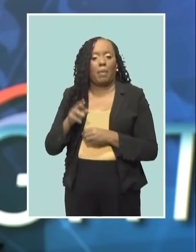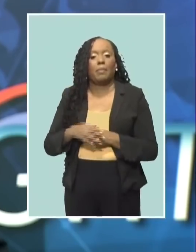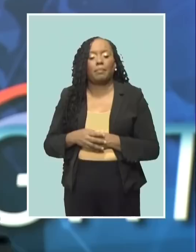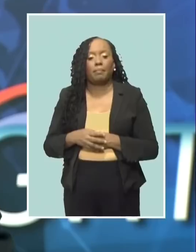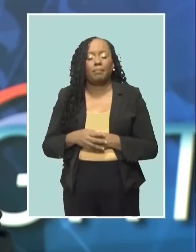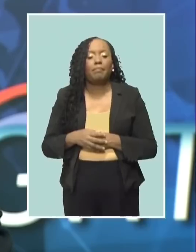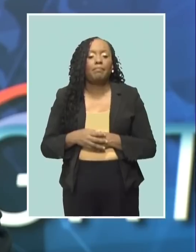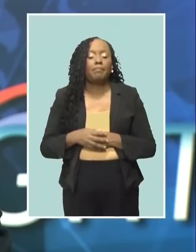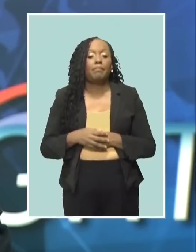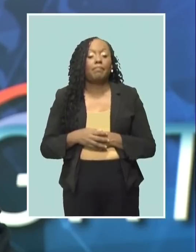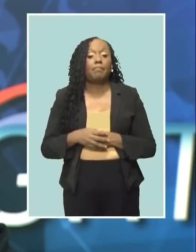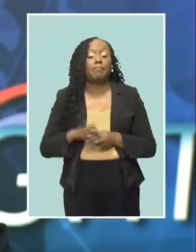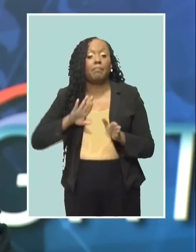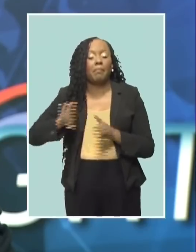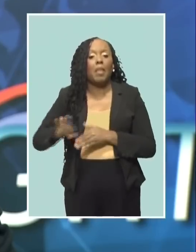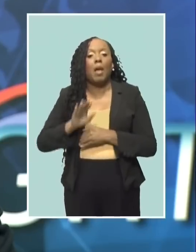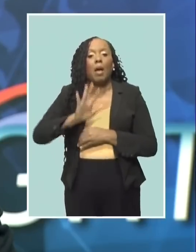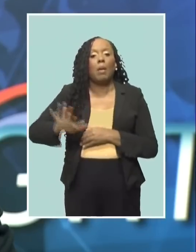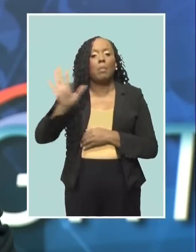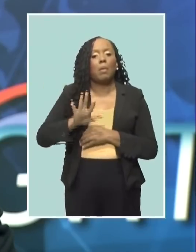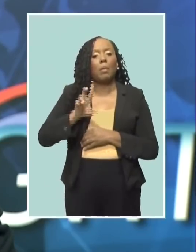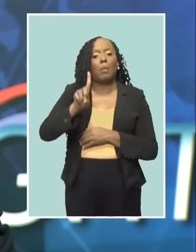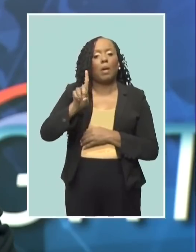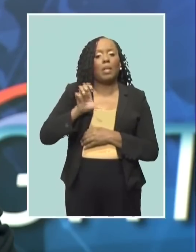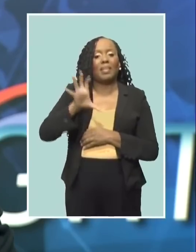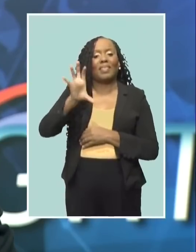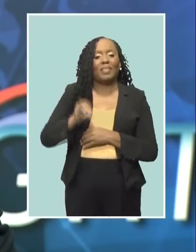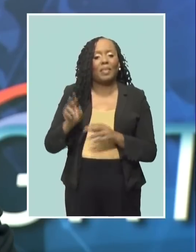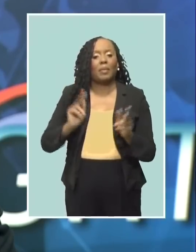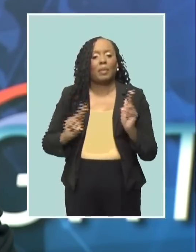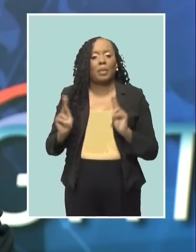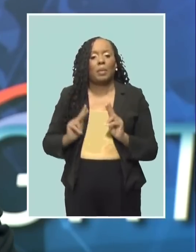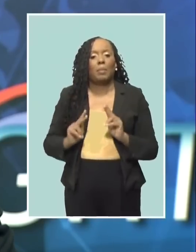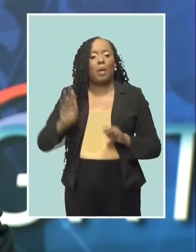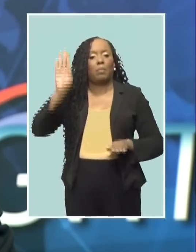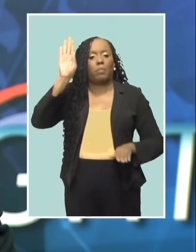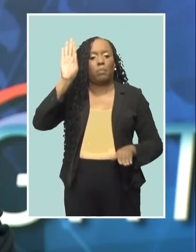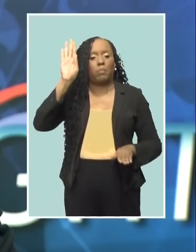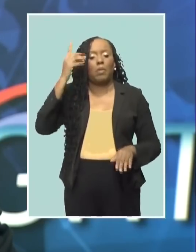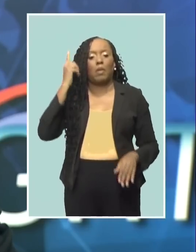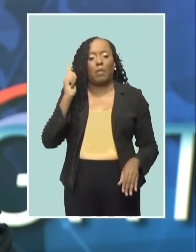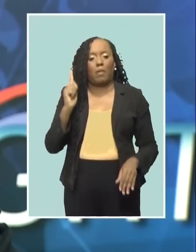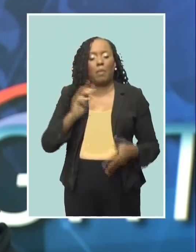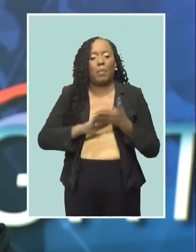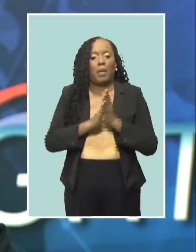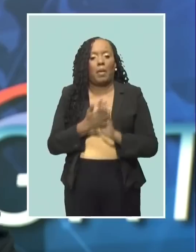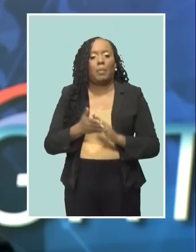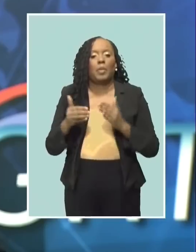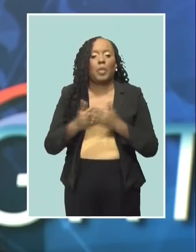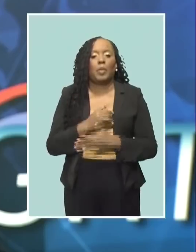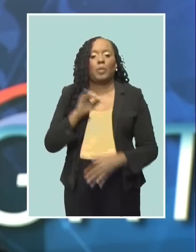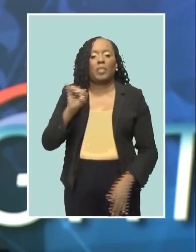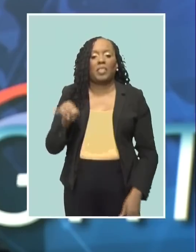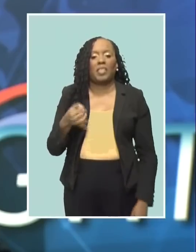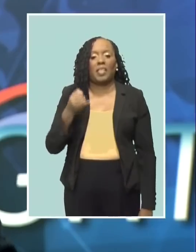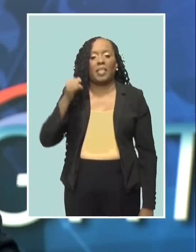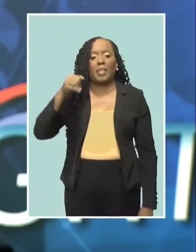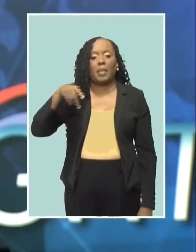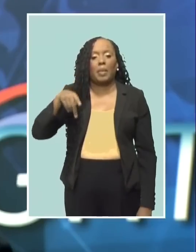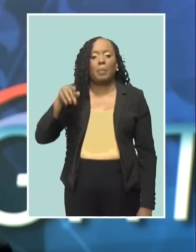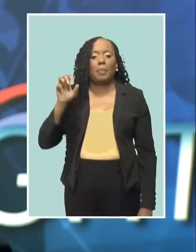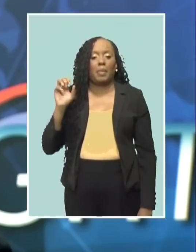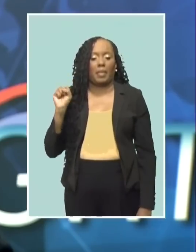Approximately 150 justices of the peace were sworn in at State House this morning. It's the latest tranche of JPs to be installed for the